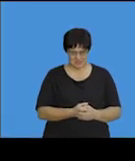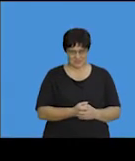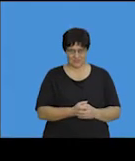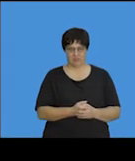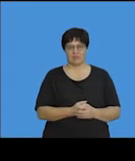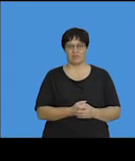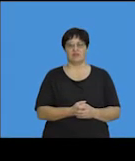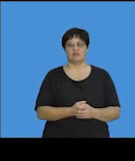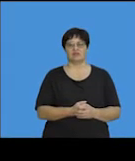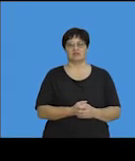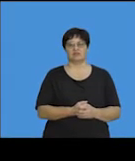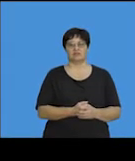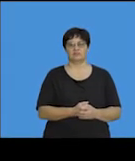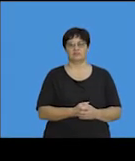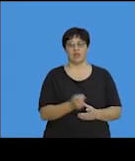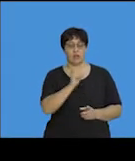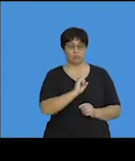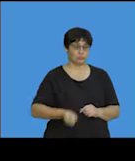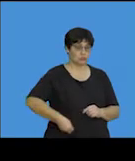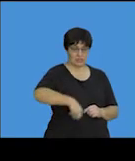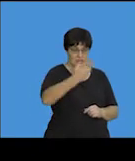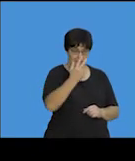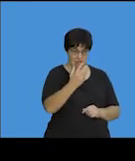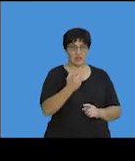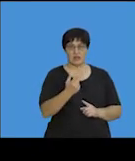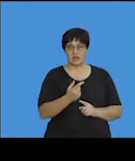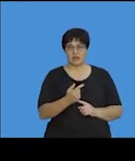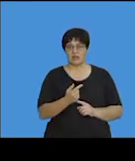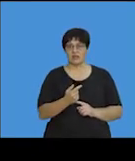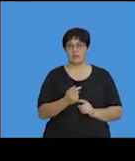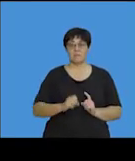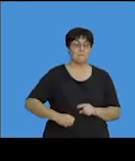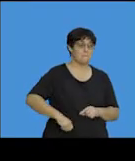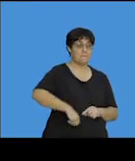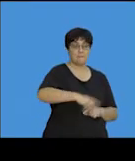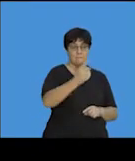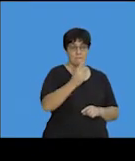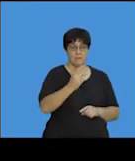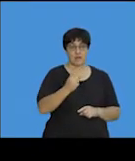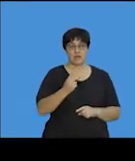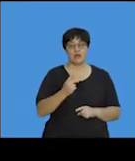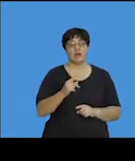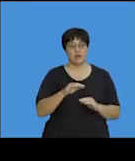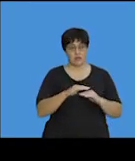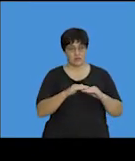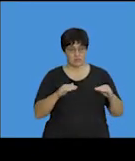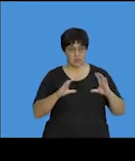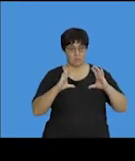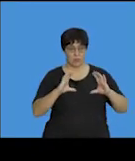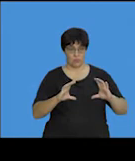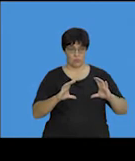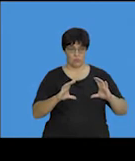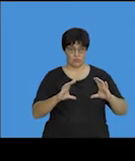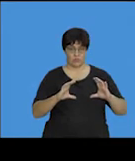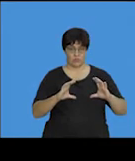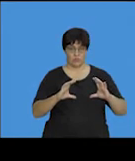here we go. A projectile is fired vertically upward from a motionless balloon